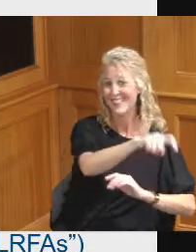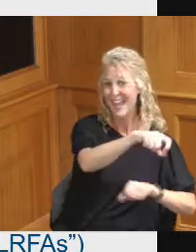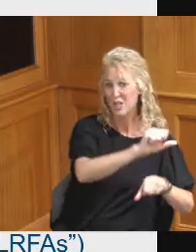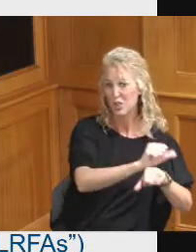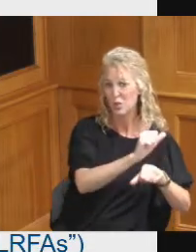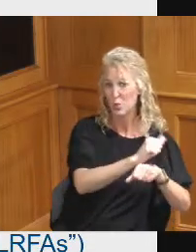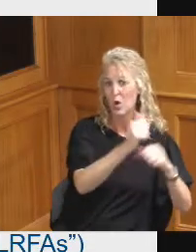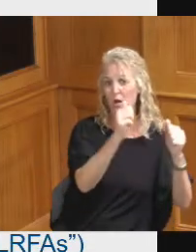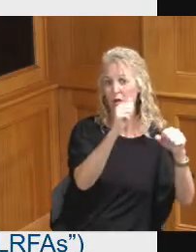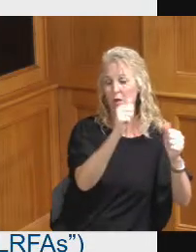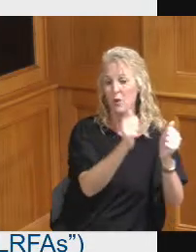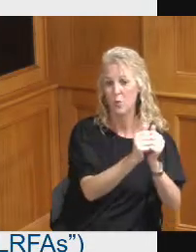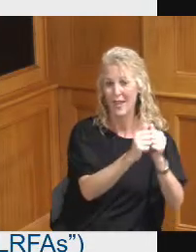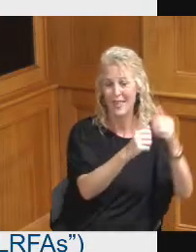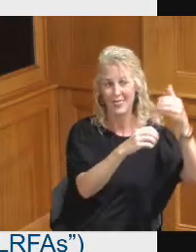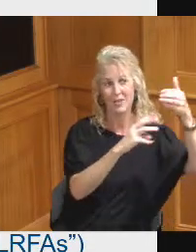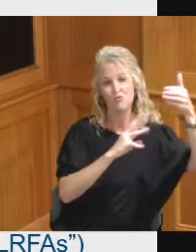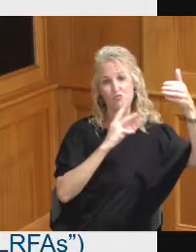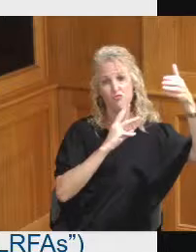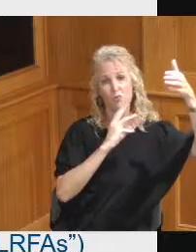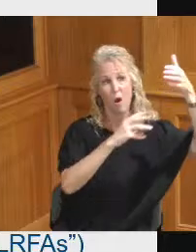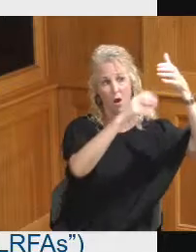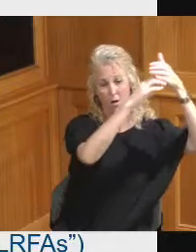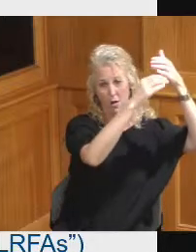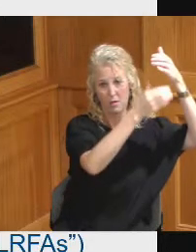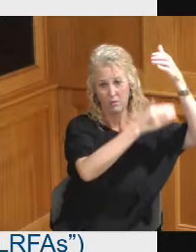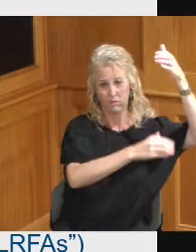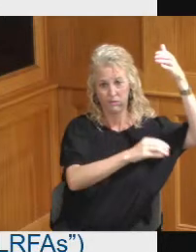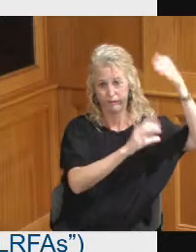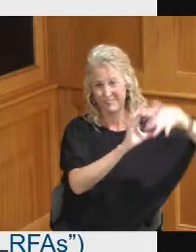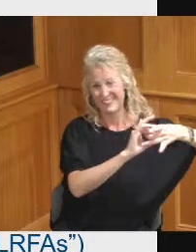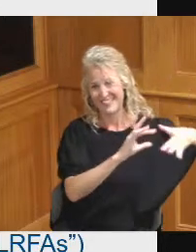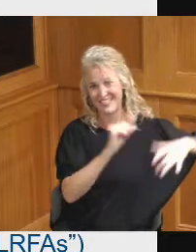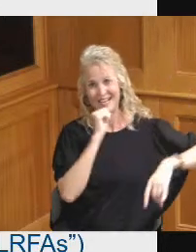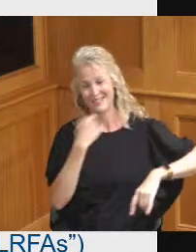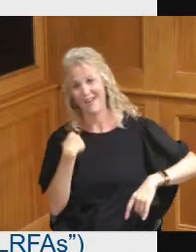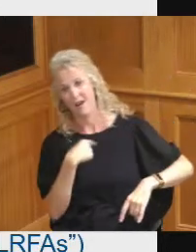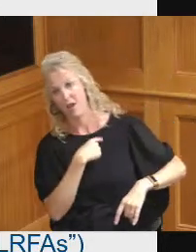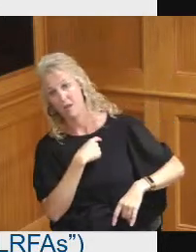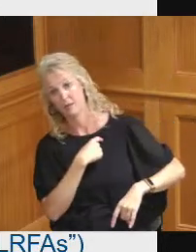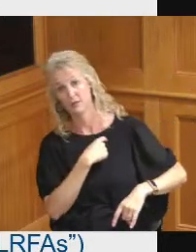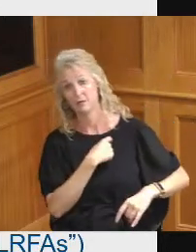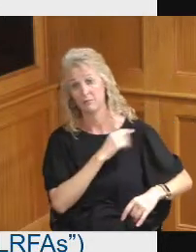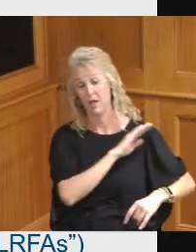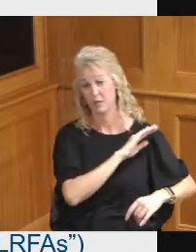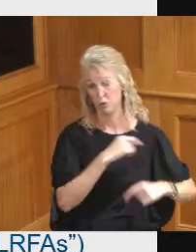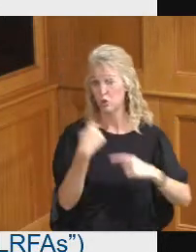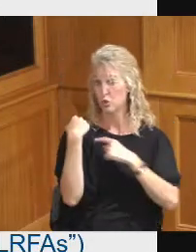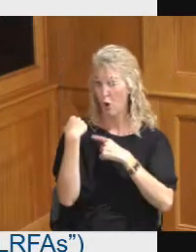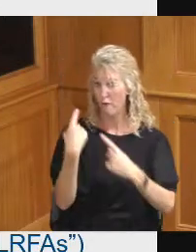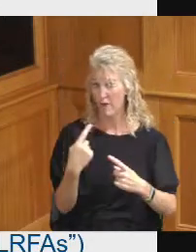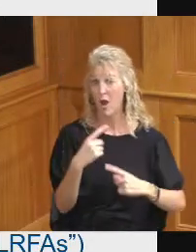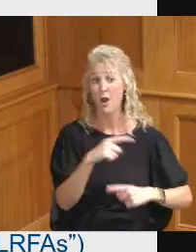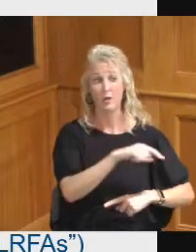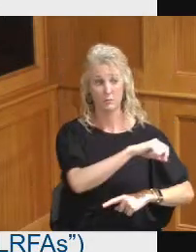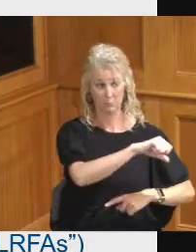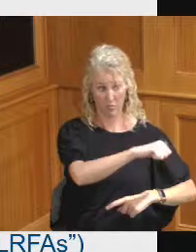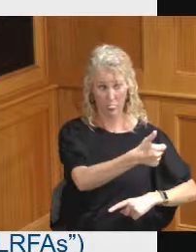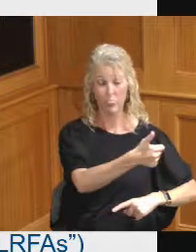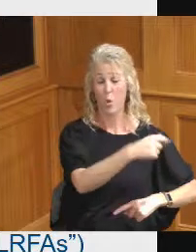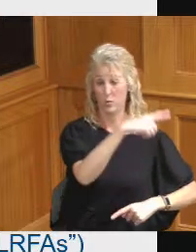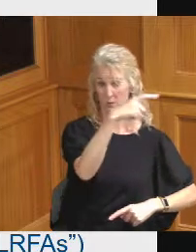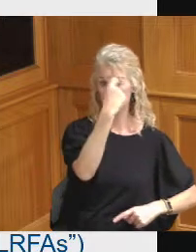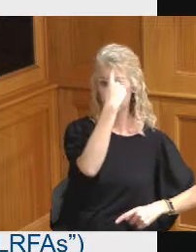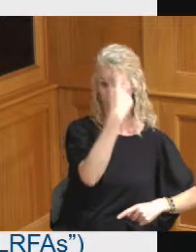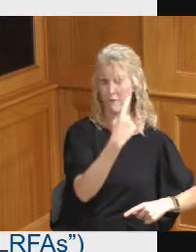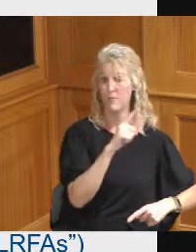downspout disconnections probably than us. And their response to that's been great. They're like, absolutely, we